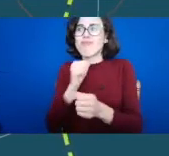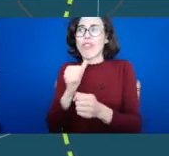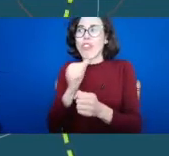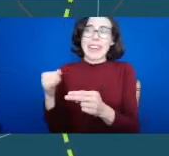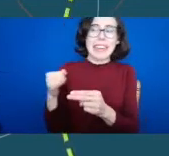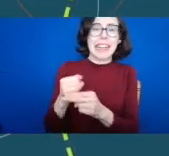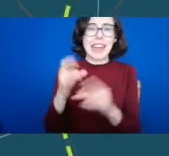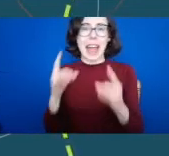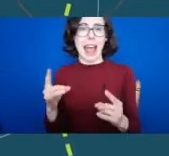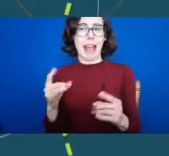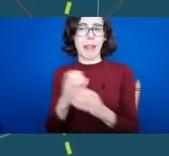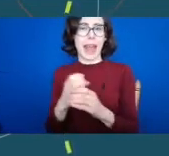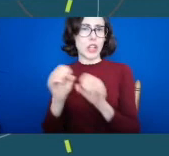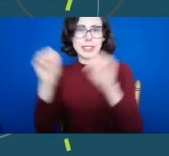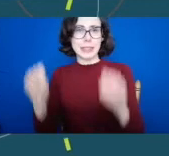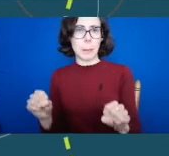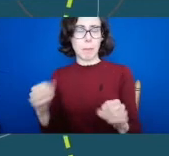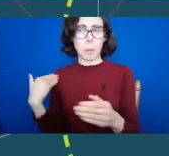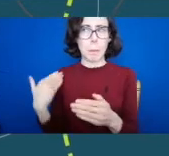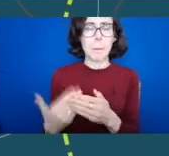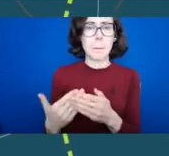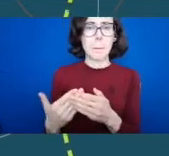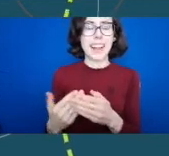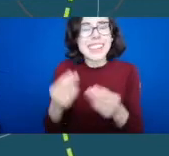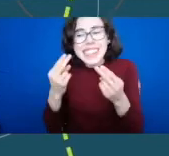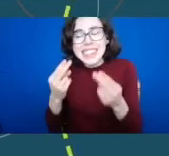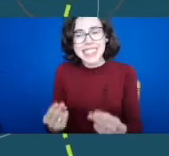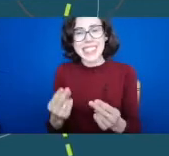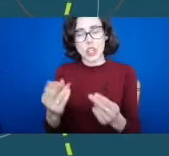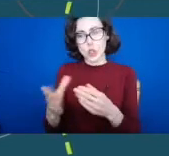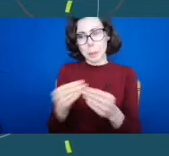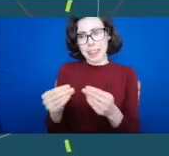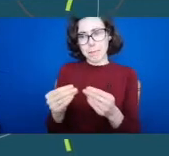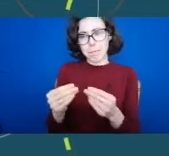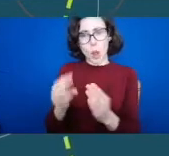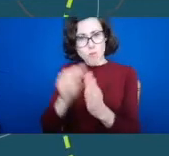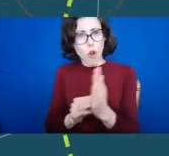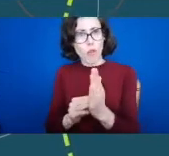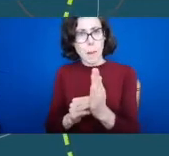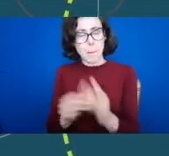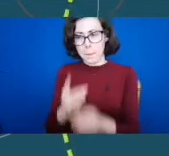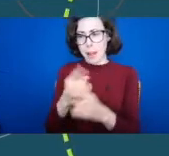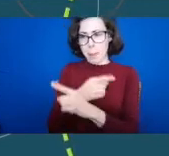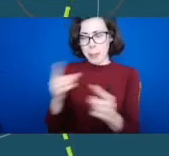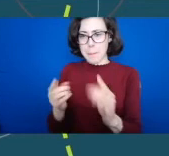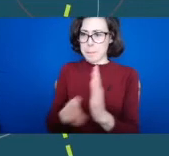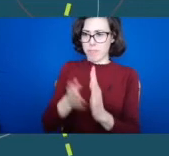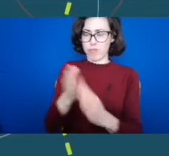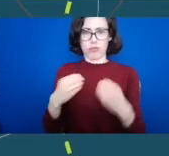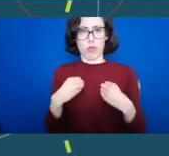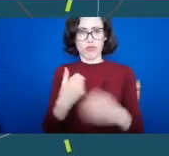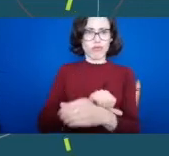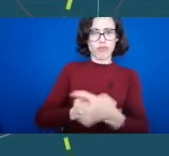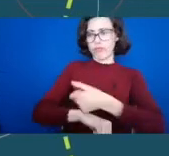is really in need of a program that helps them build resilience, which has a lot to do with maintaining